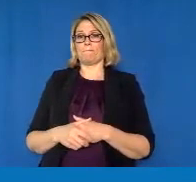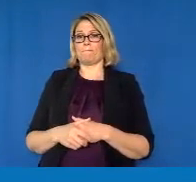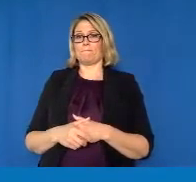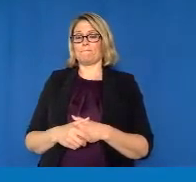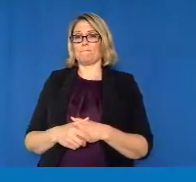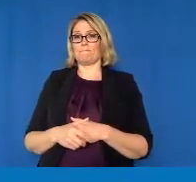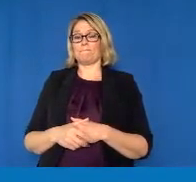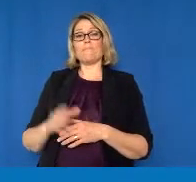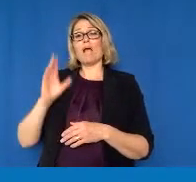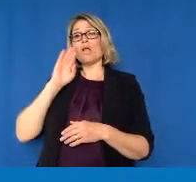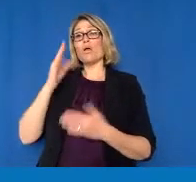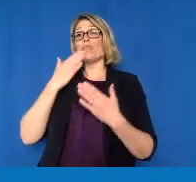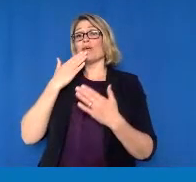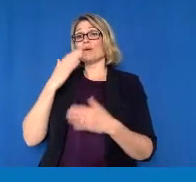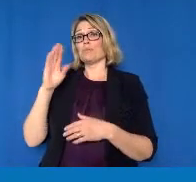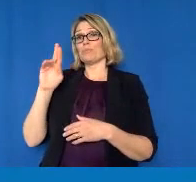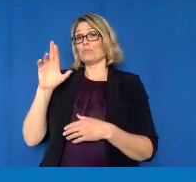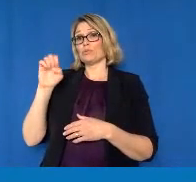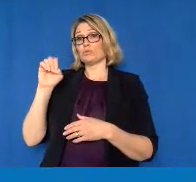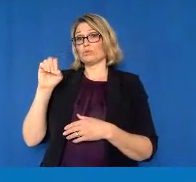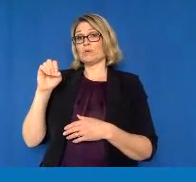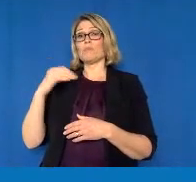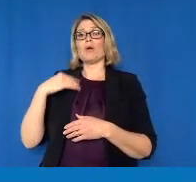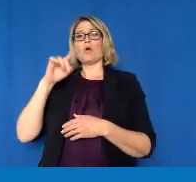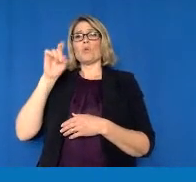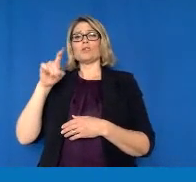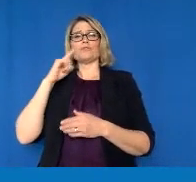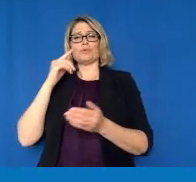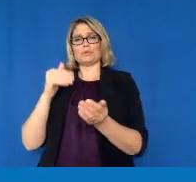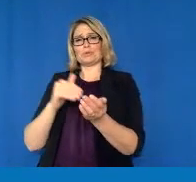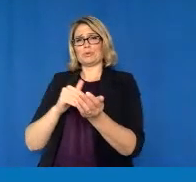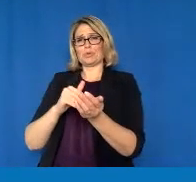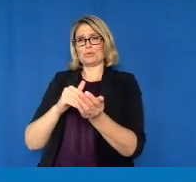Hi, thanks, Bruce. My question is for Dr. Russell.